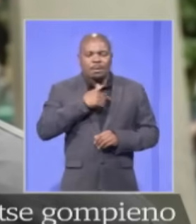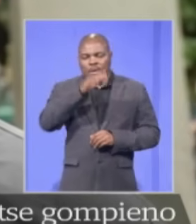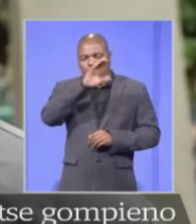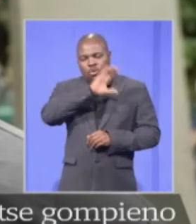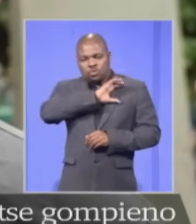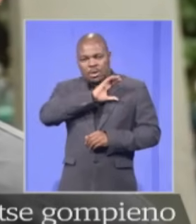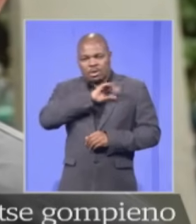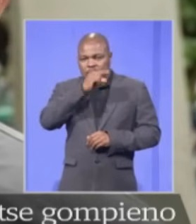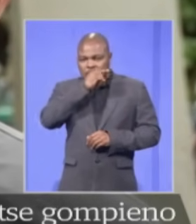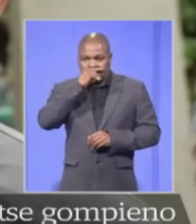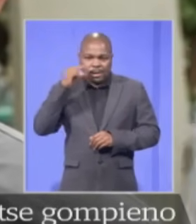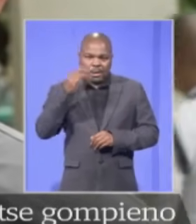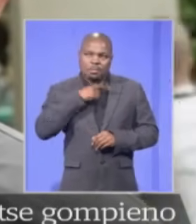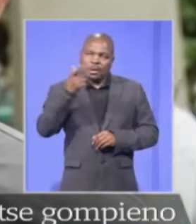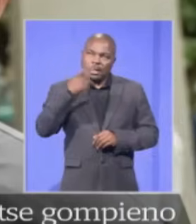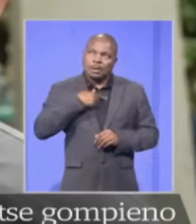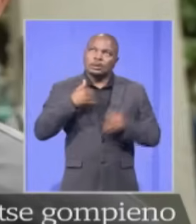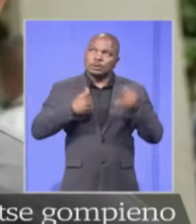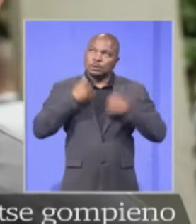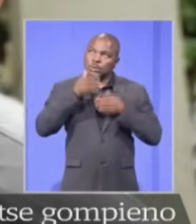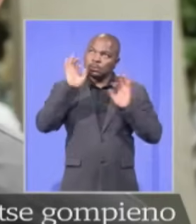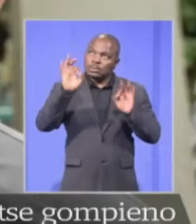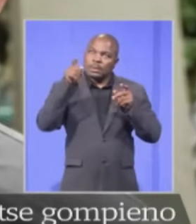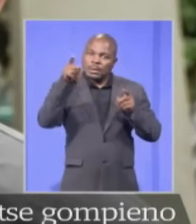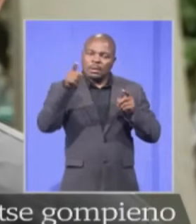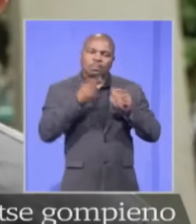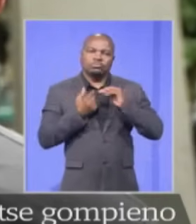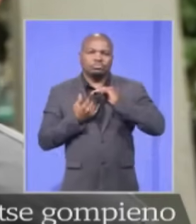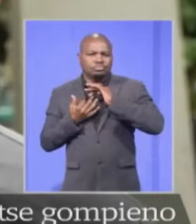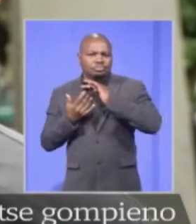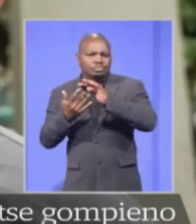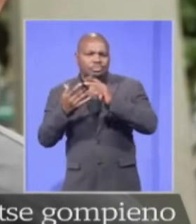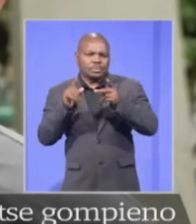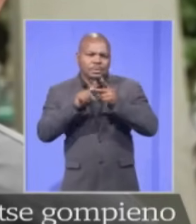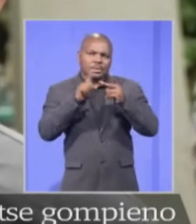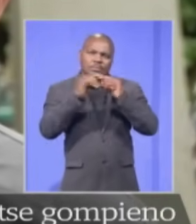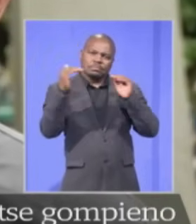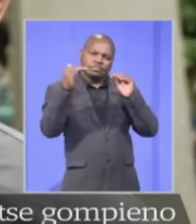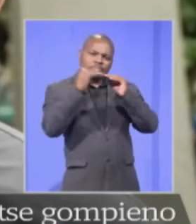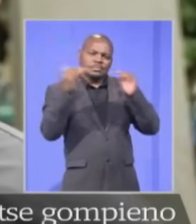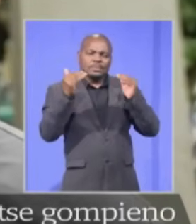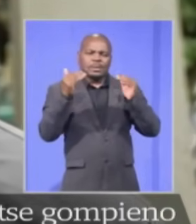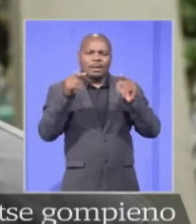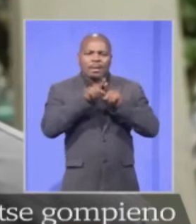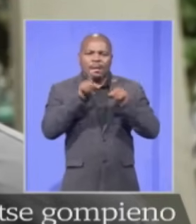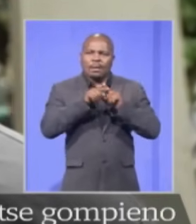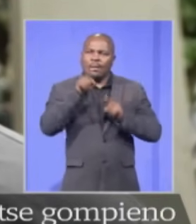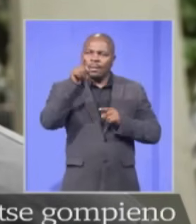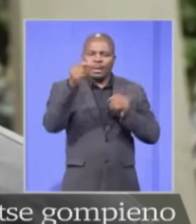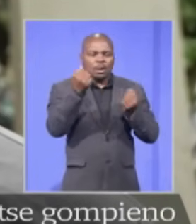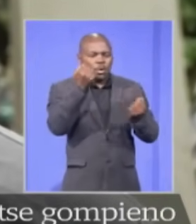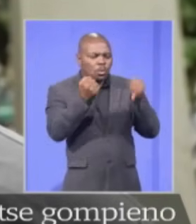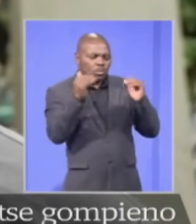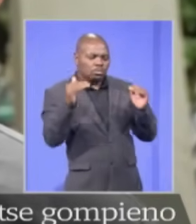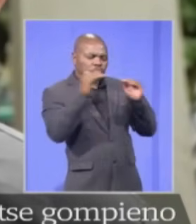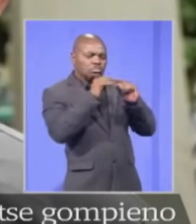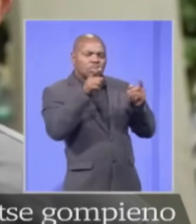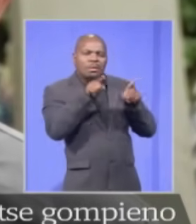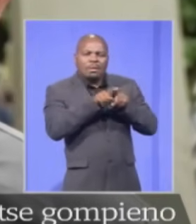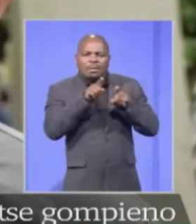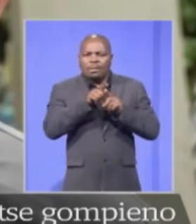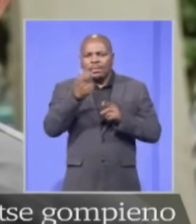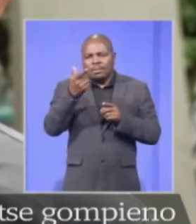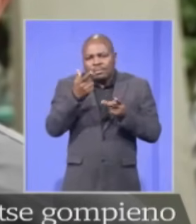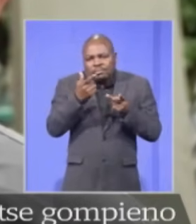truly radiate the life of Christ, the mercy, the compassion, the justice of Christ, of course. No? There is the love, the mercy, and